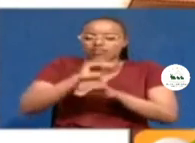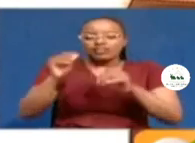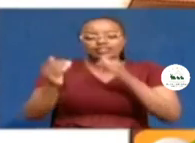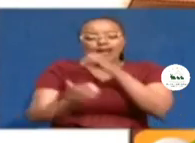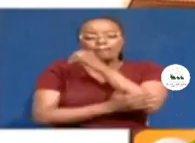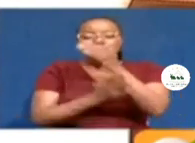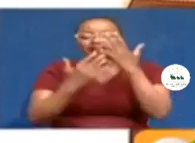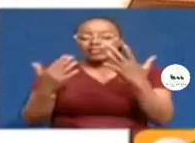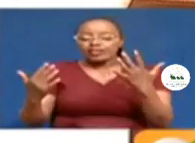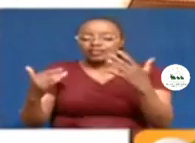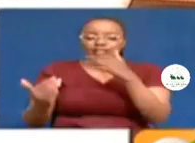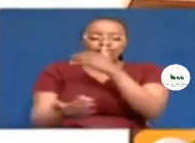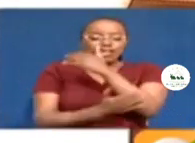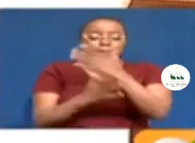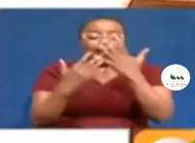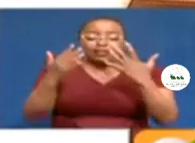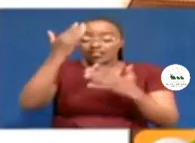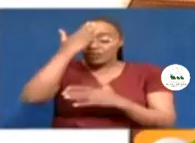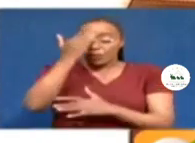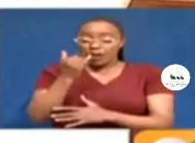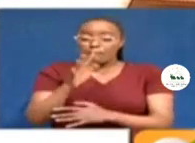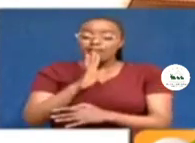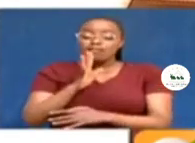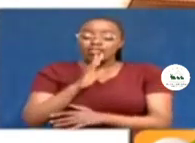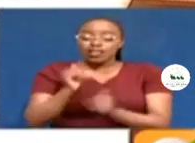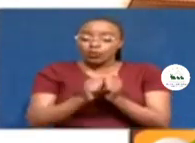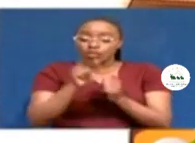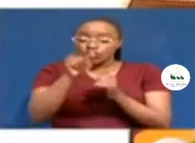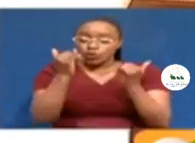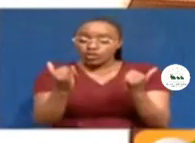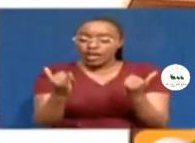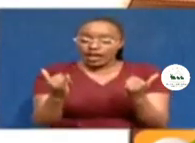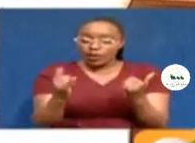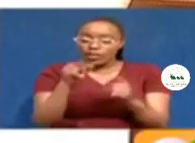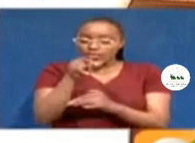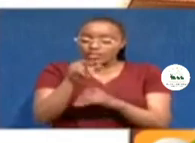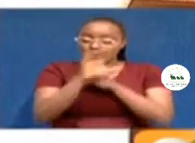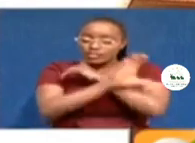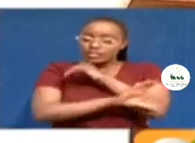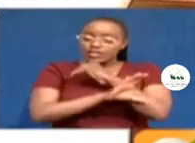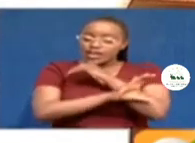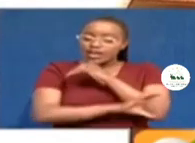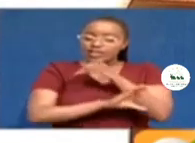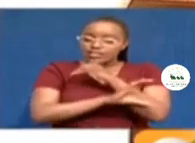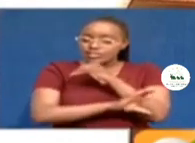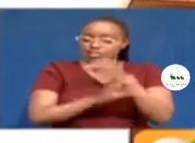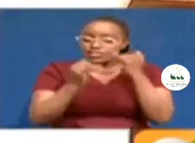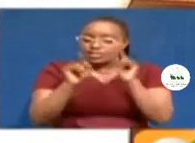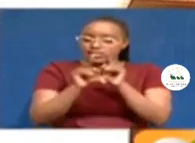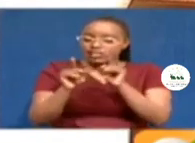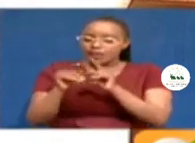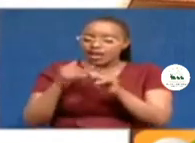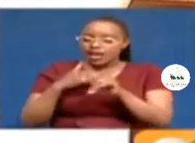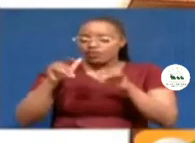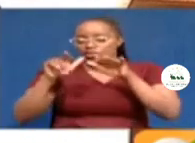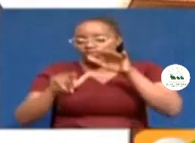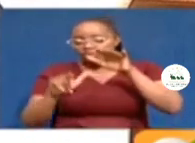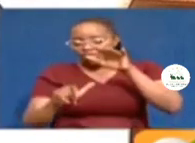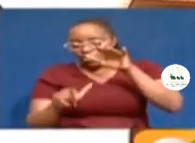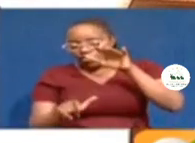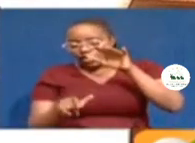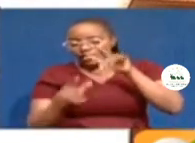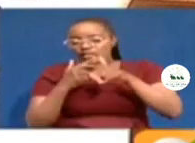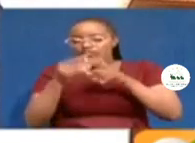thing. It is a bad thing because, as I speak to you now, this country is punching below her